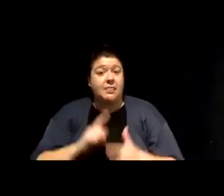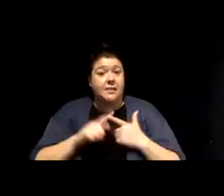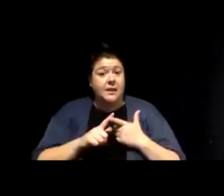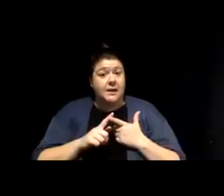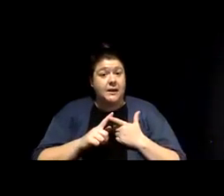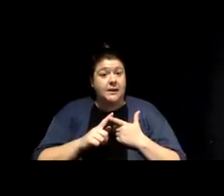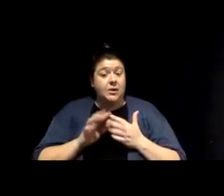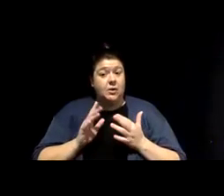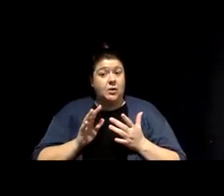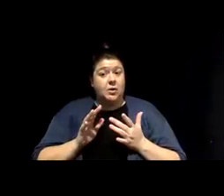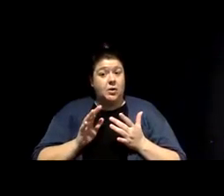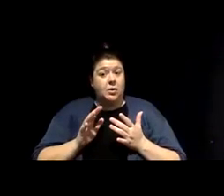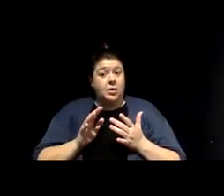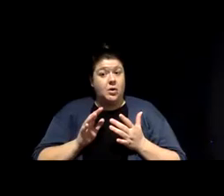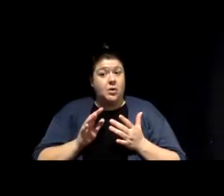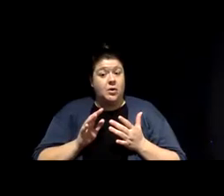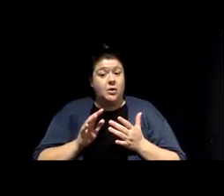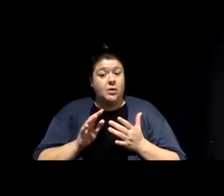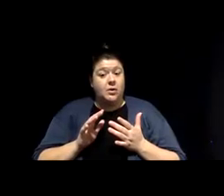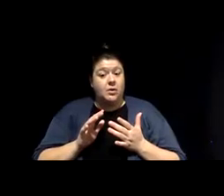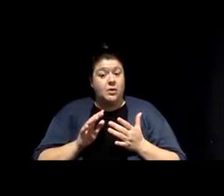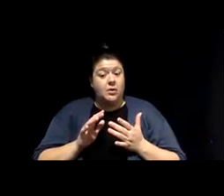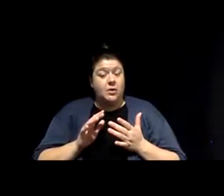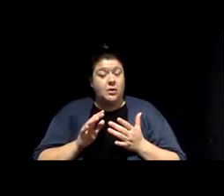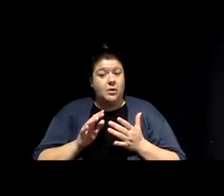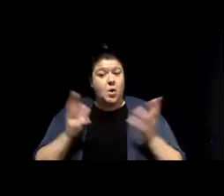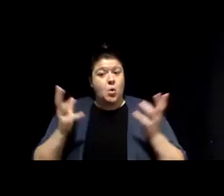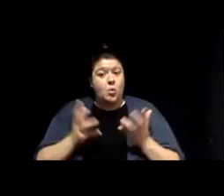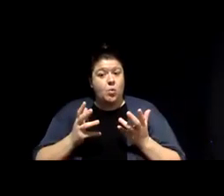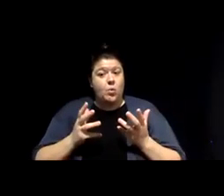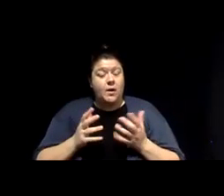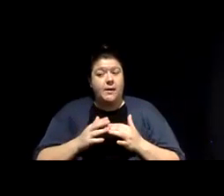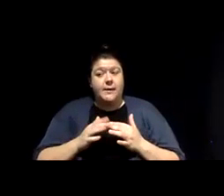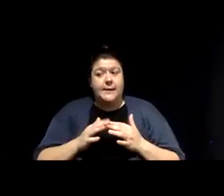what are the